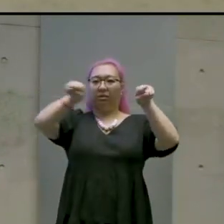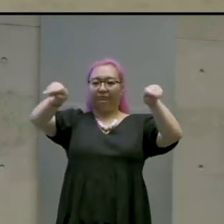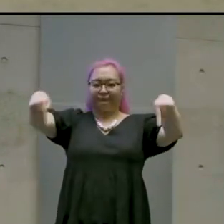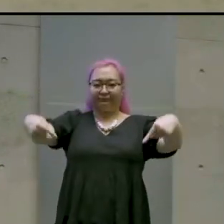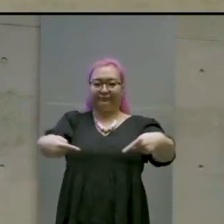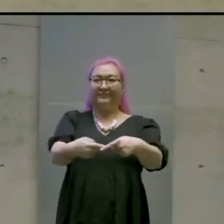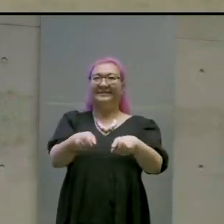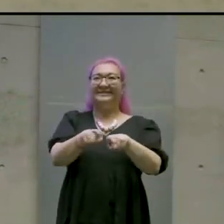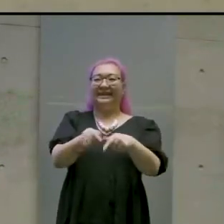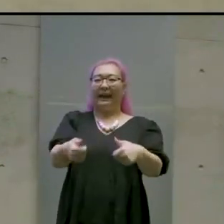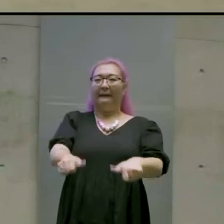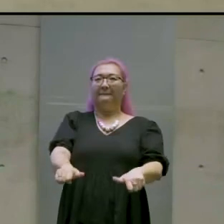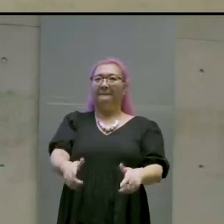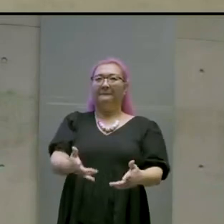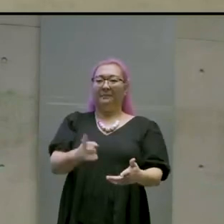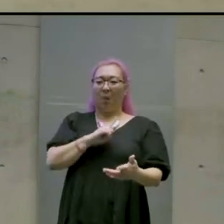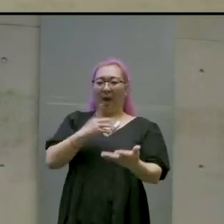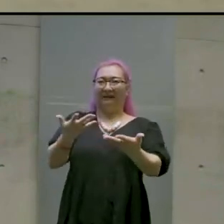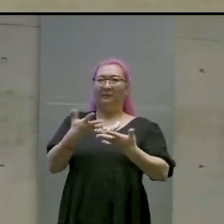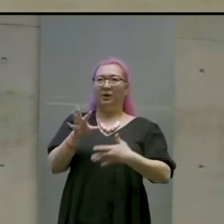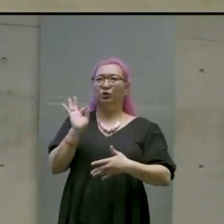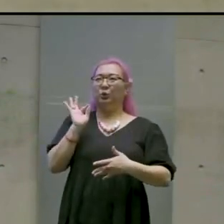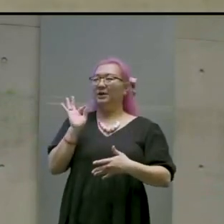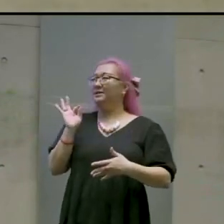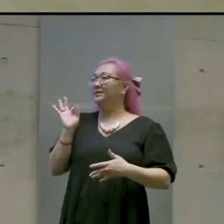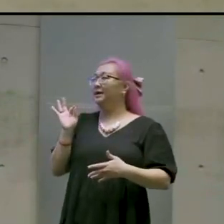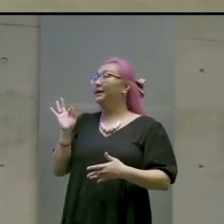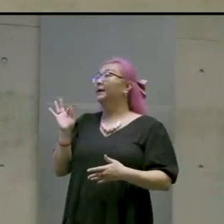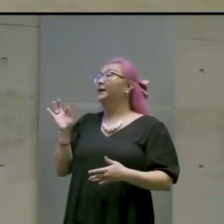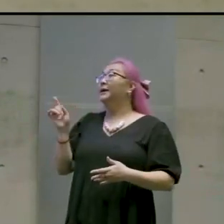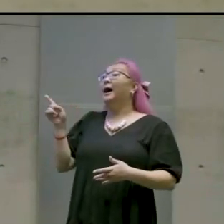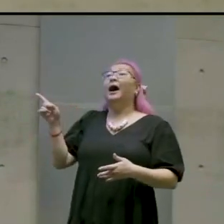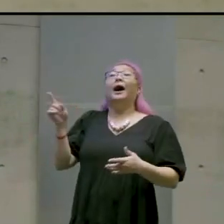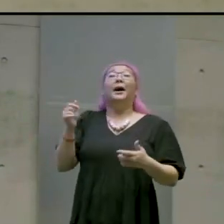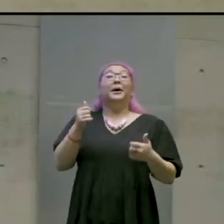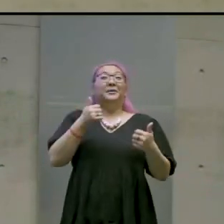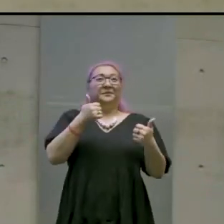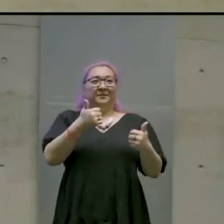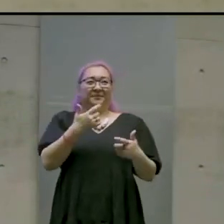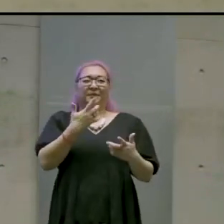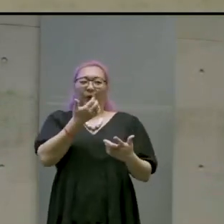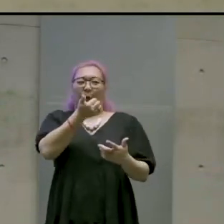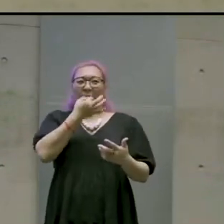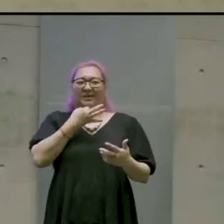of go in? Yeah. Give me 1 second. I need to cough.